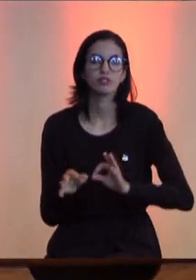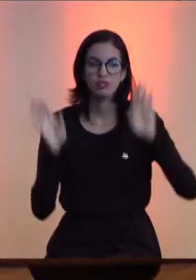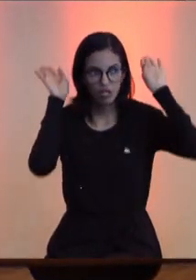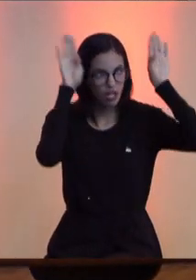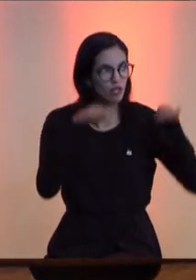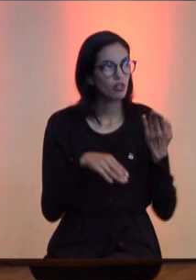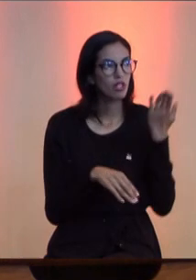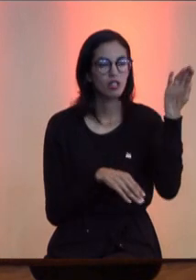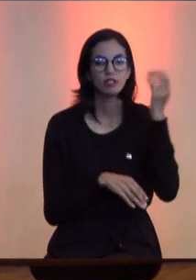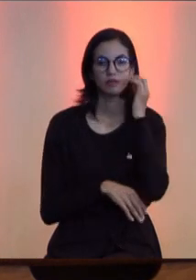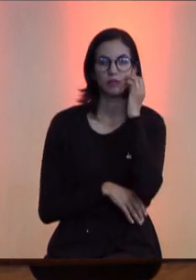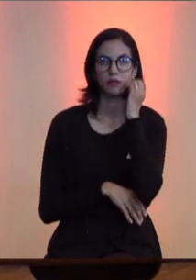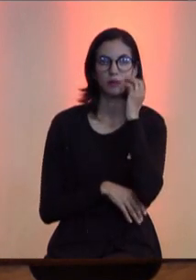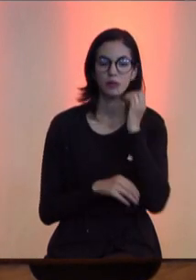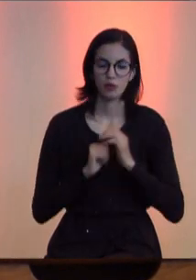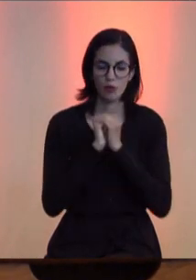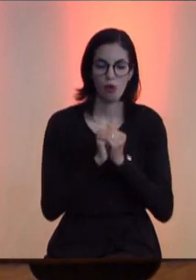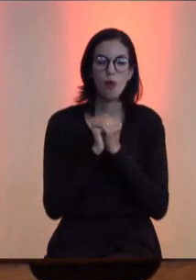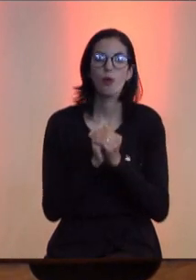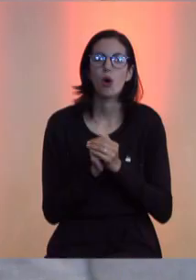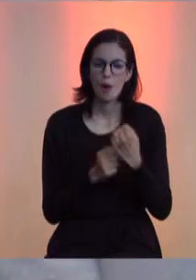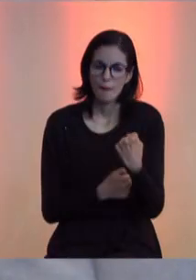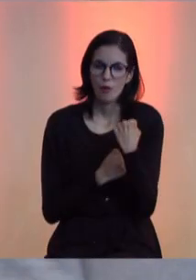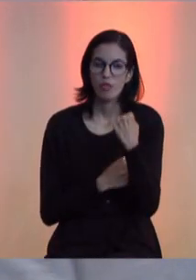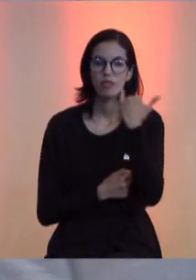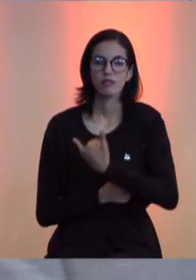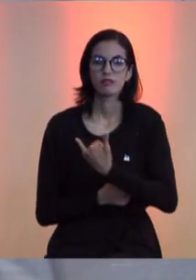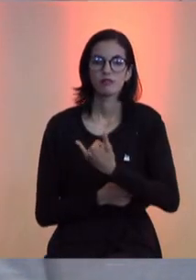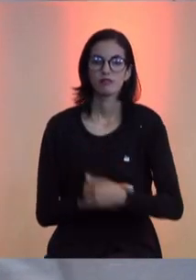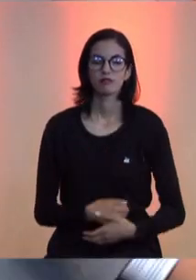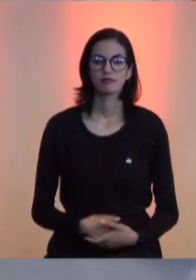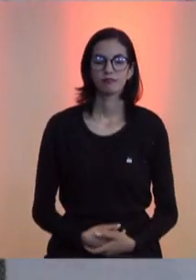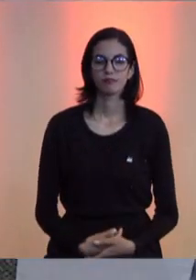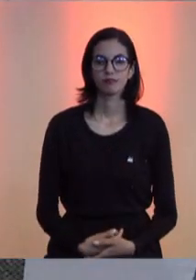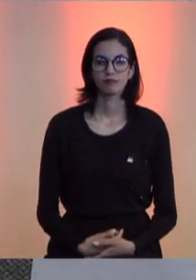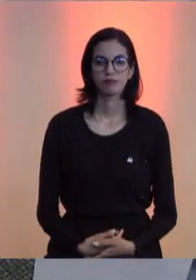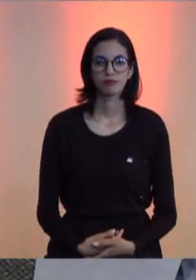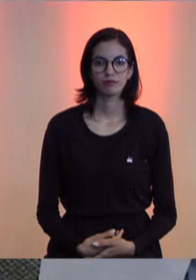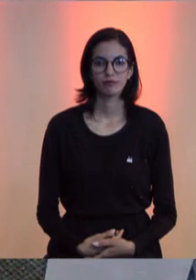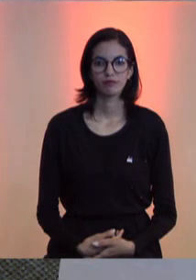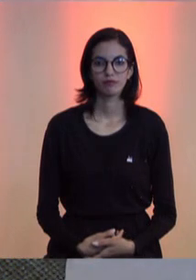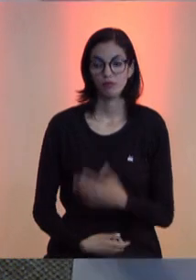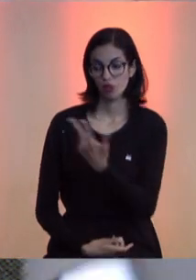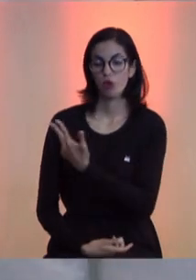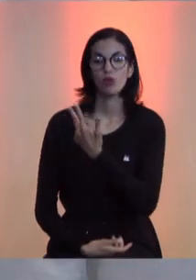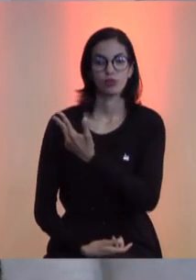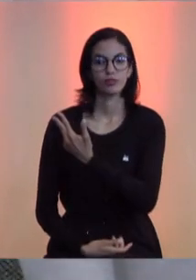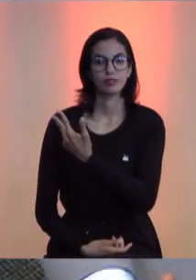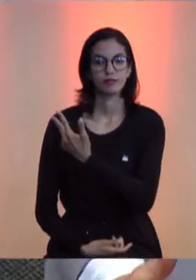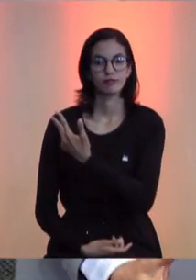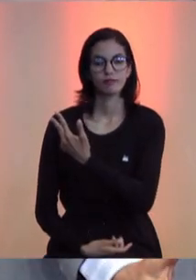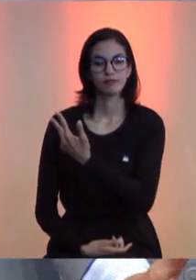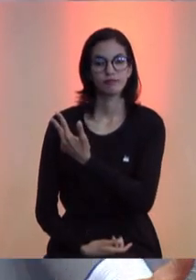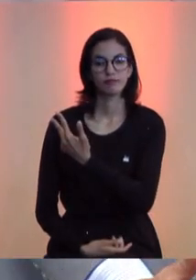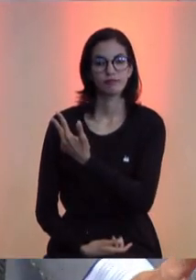prayer. Hay poder en la oración. Meshach, Shadrach, and Abednego. Mesadrach, Mesach, y Abednego. They were